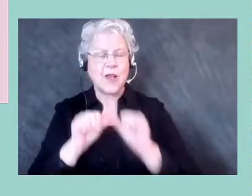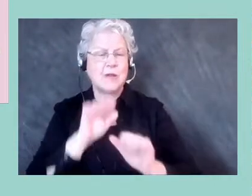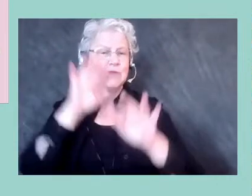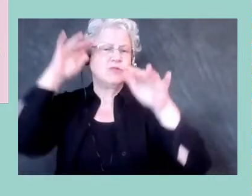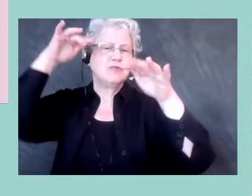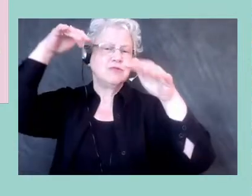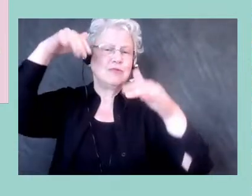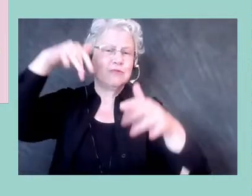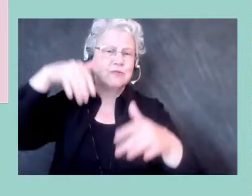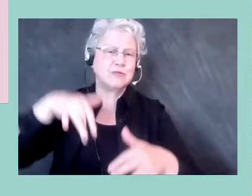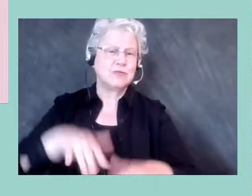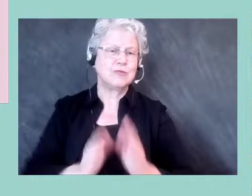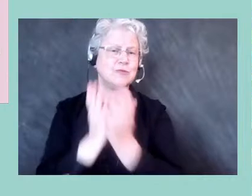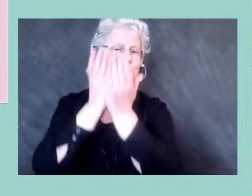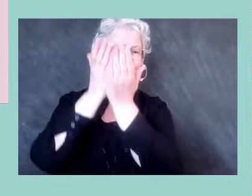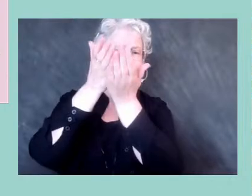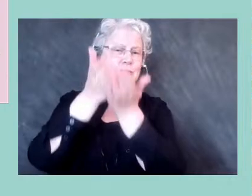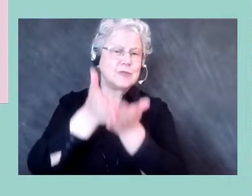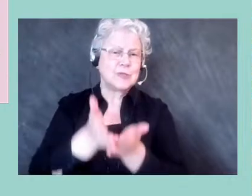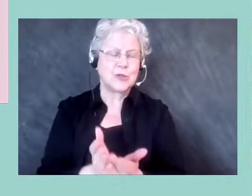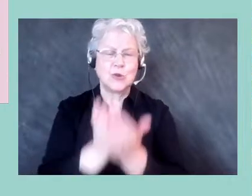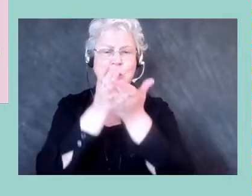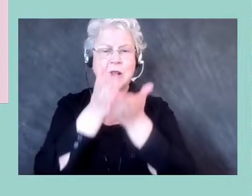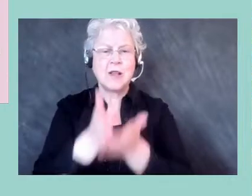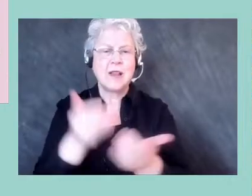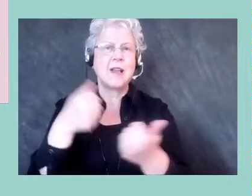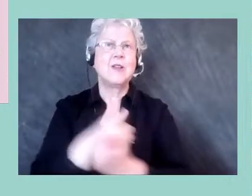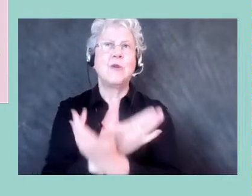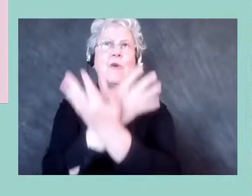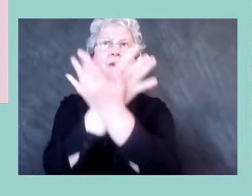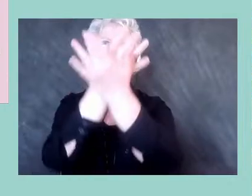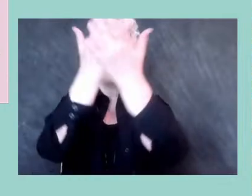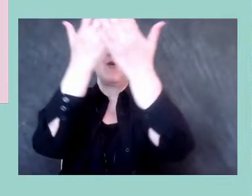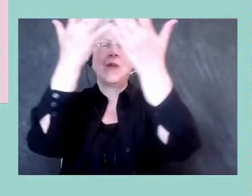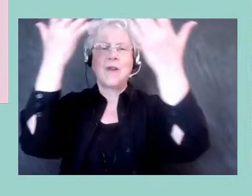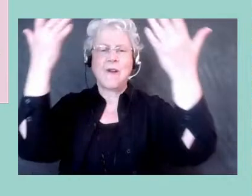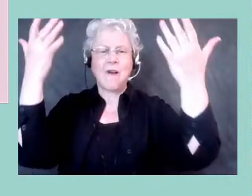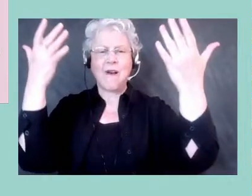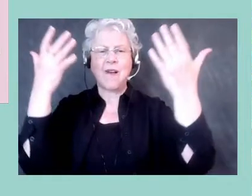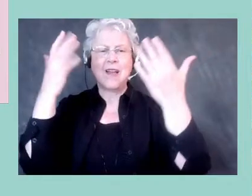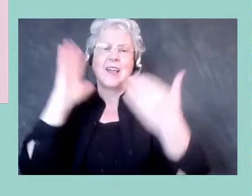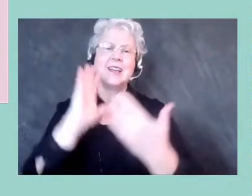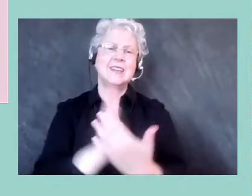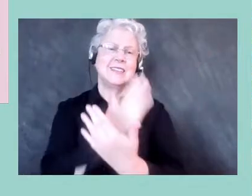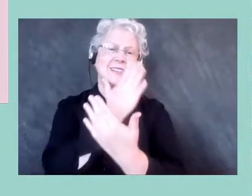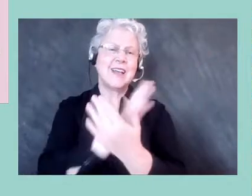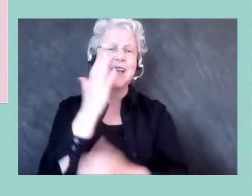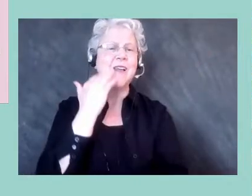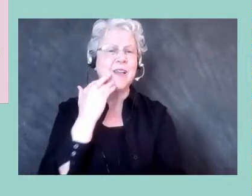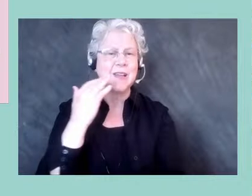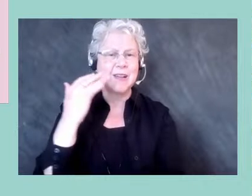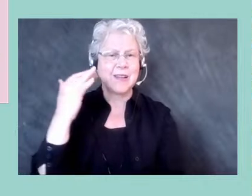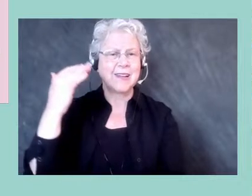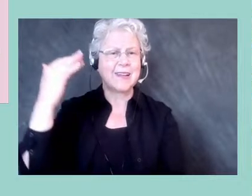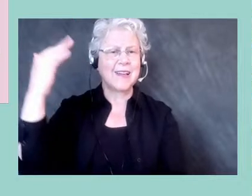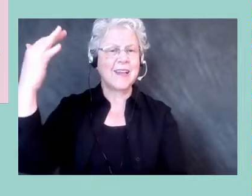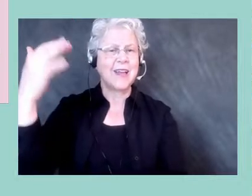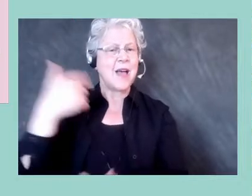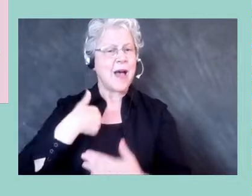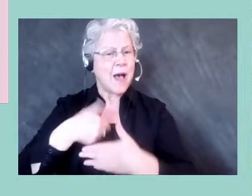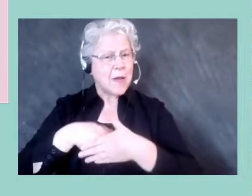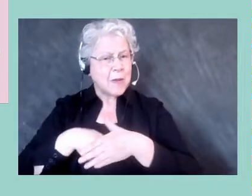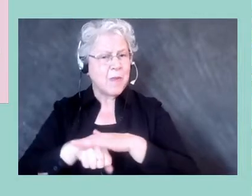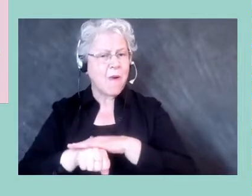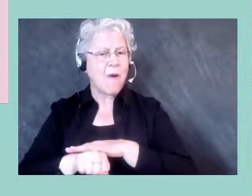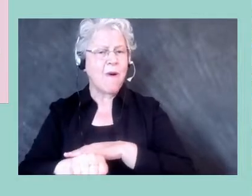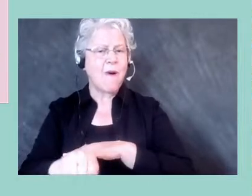the infinite sea before me, sing the sky my sailor's